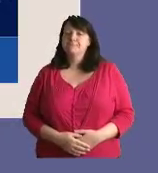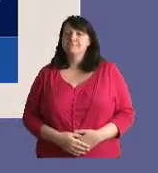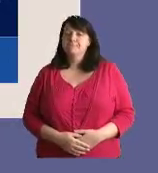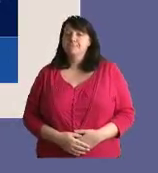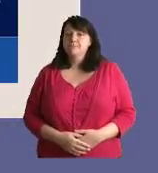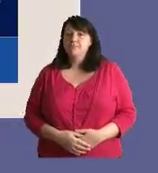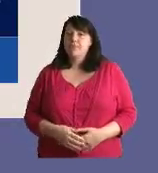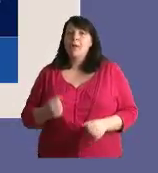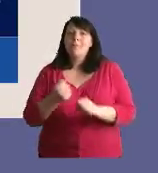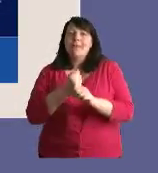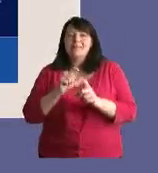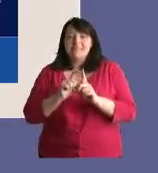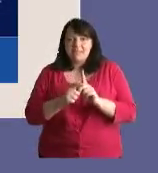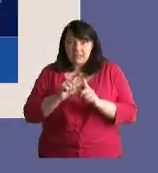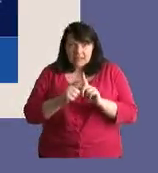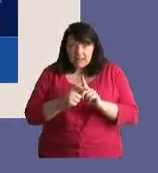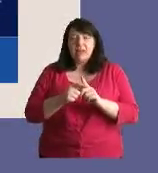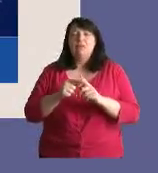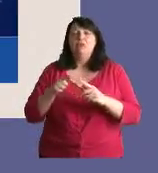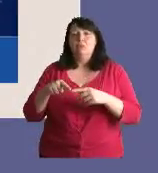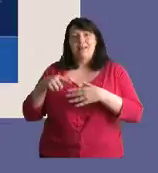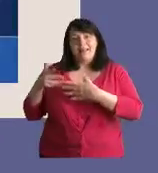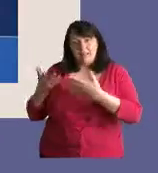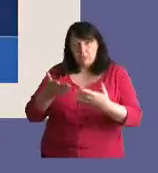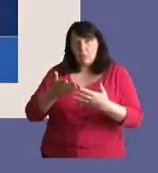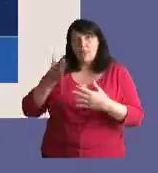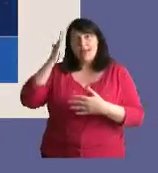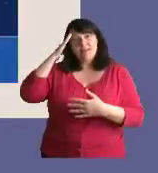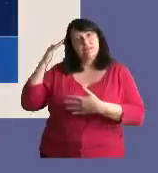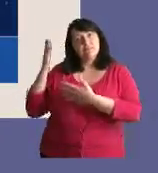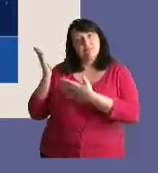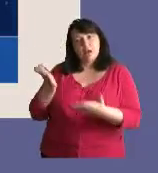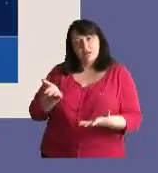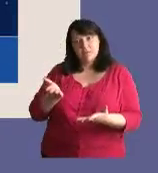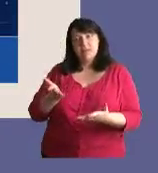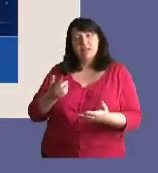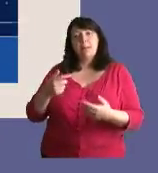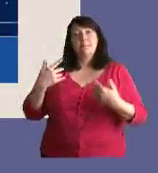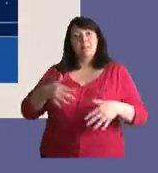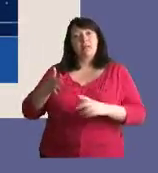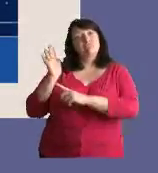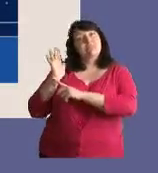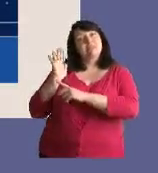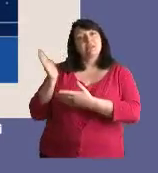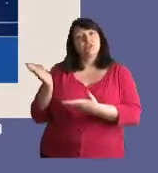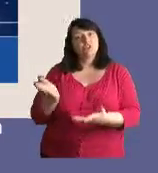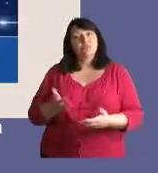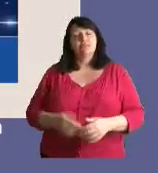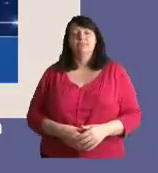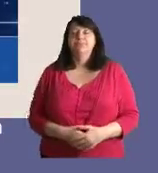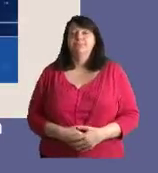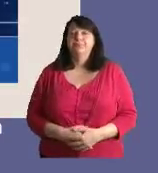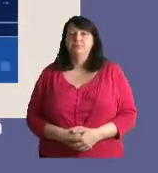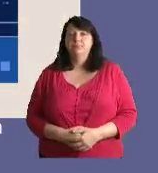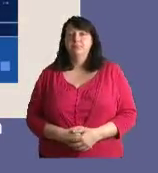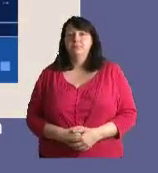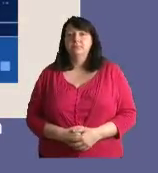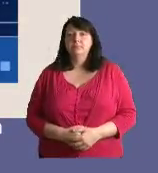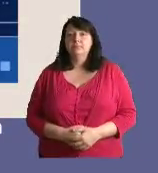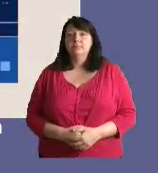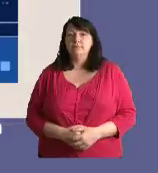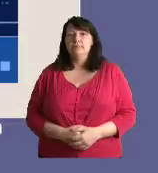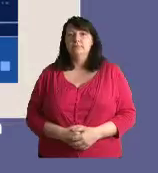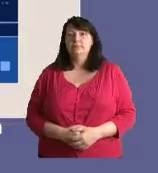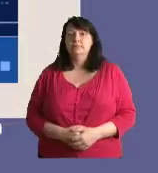experience. We'd made a DVD with our finding to give to all the heads of service and stuff, and we'd actually done a presentation.